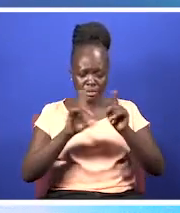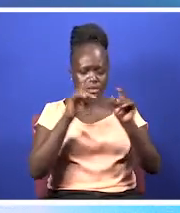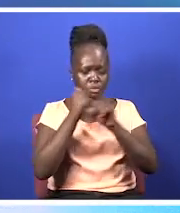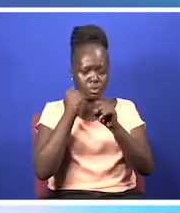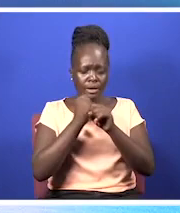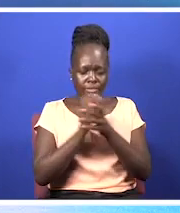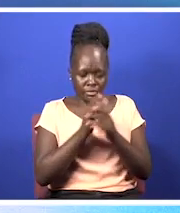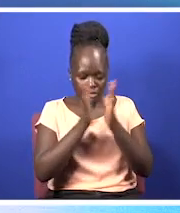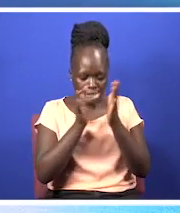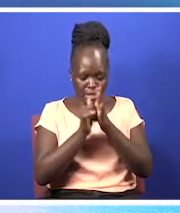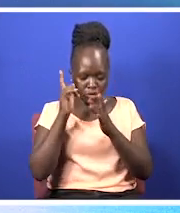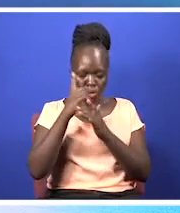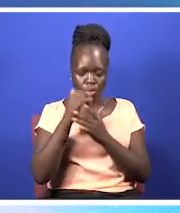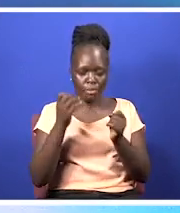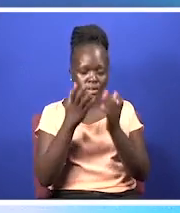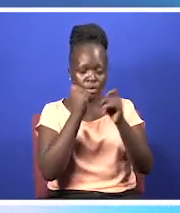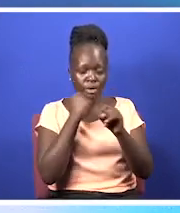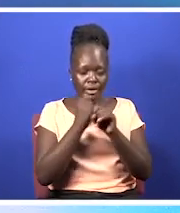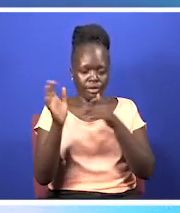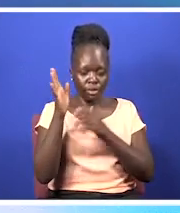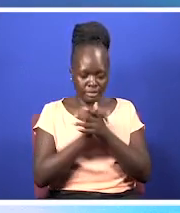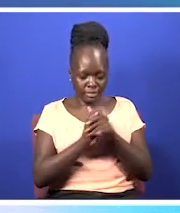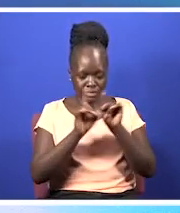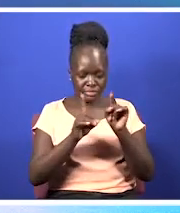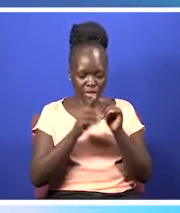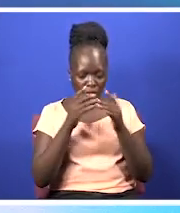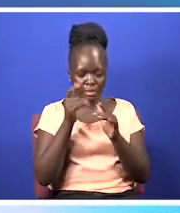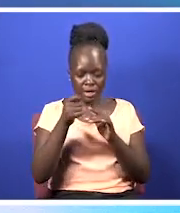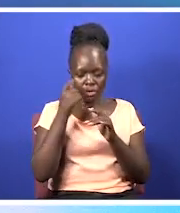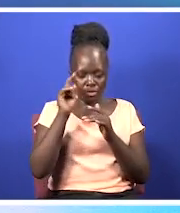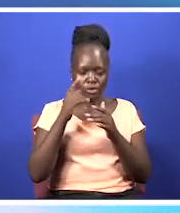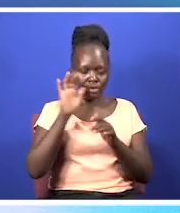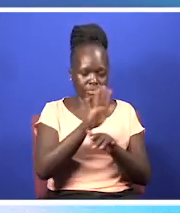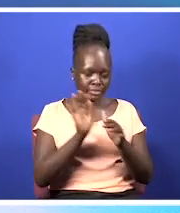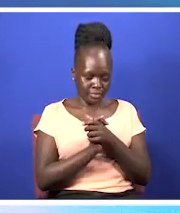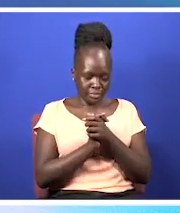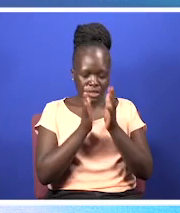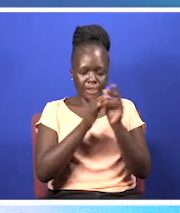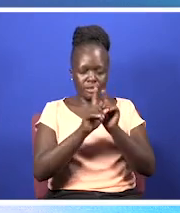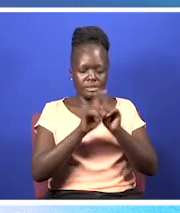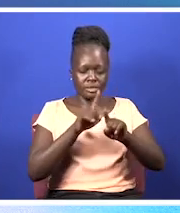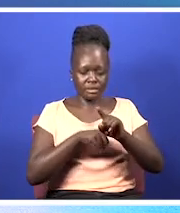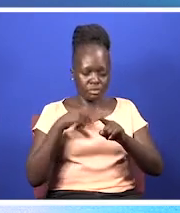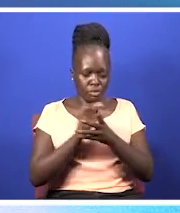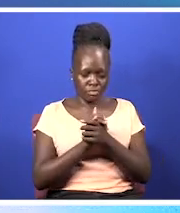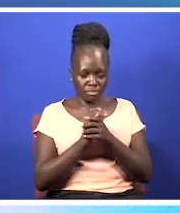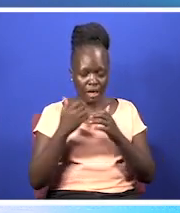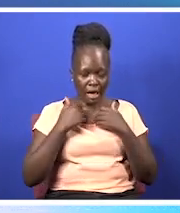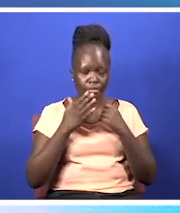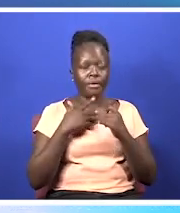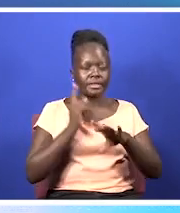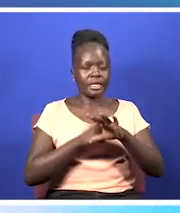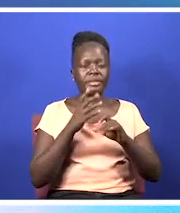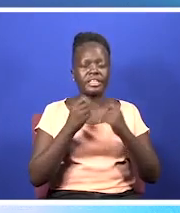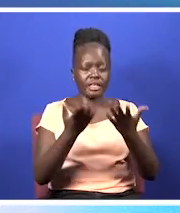even for work to do, we pray that you, who is a miracle-working God, that you will open doors for them. And so as we stretch forth our hands